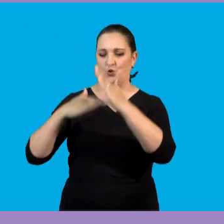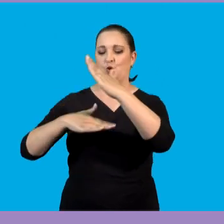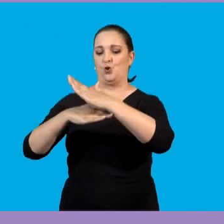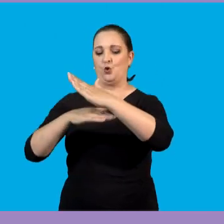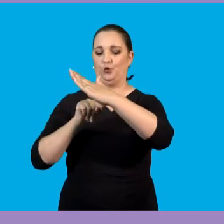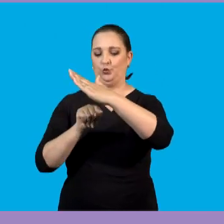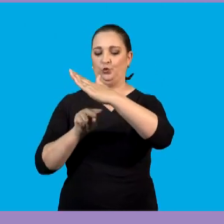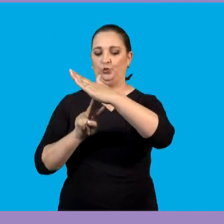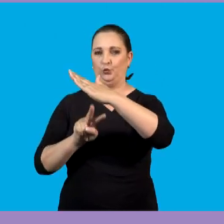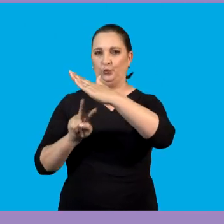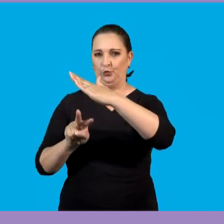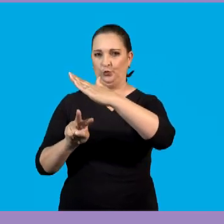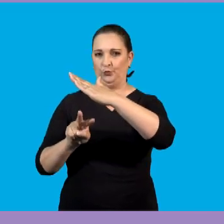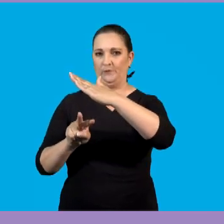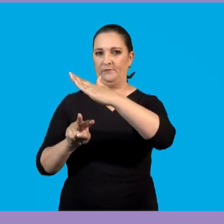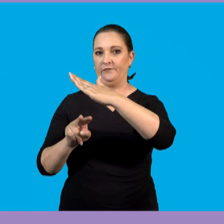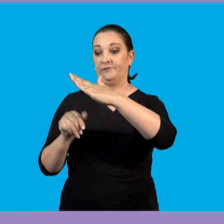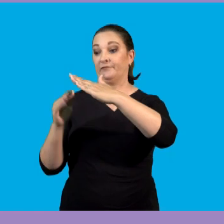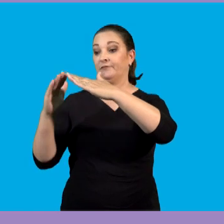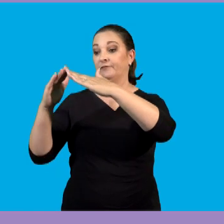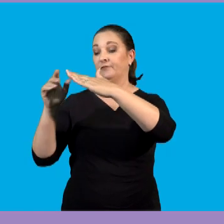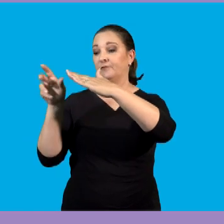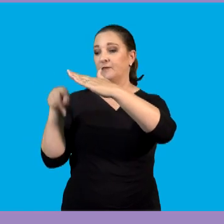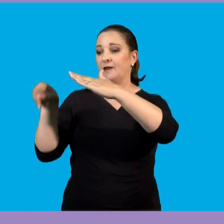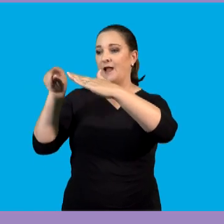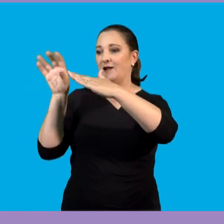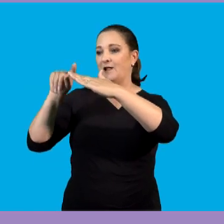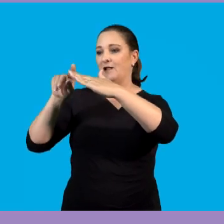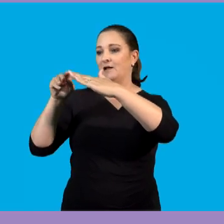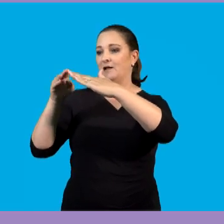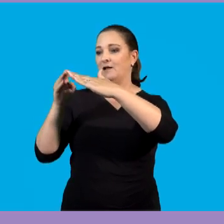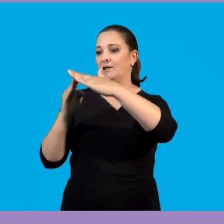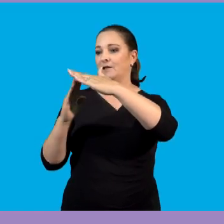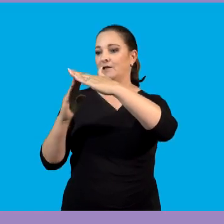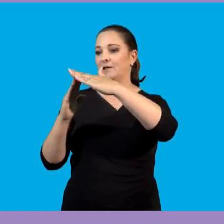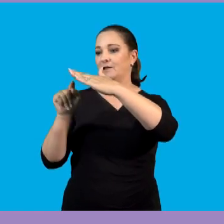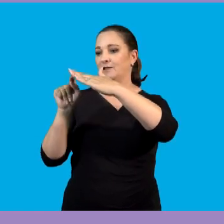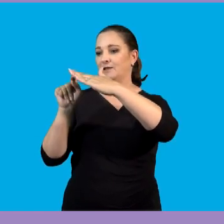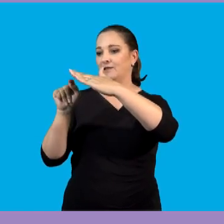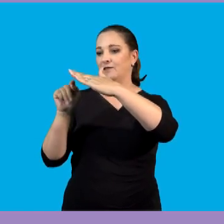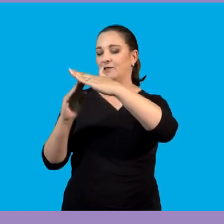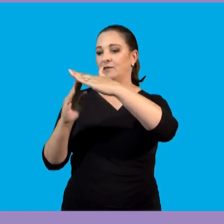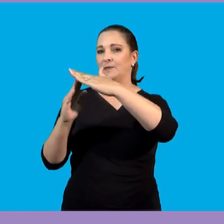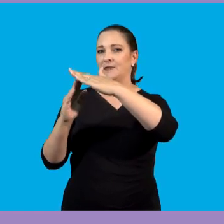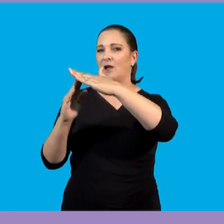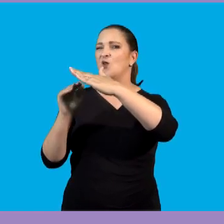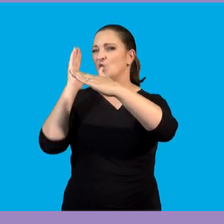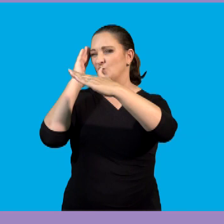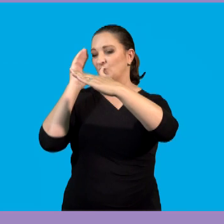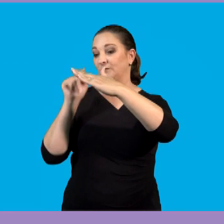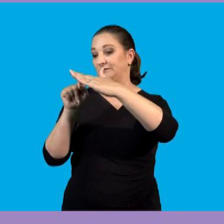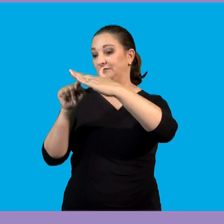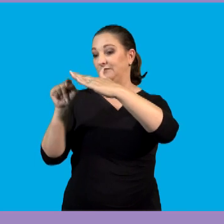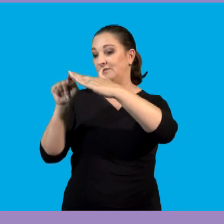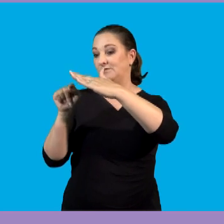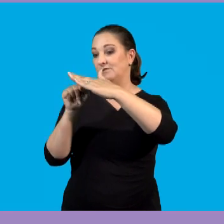22 degrees, and we've been given an exterior angle of 108 degrees. Now what do we know about an exterior angle? We know that